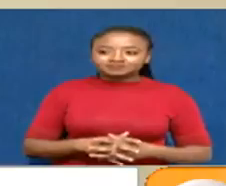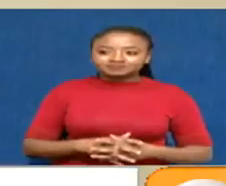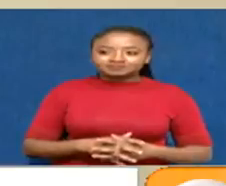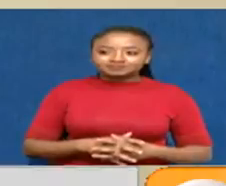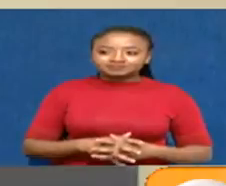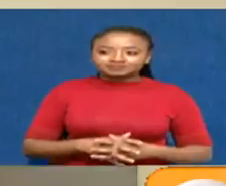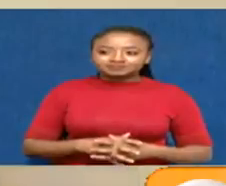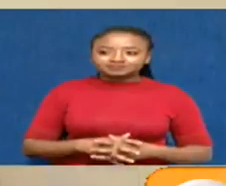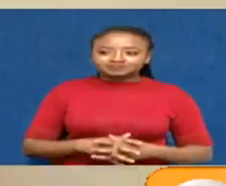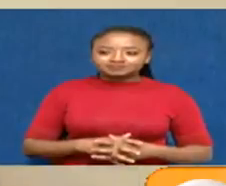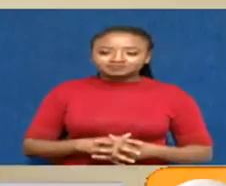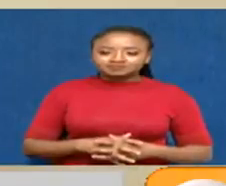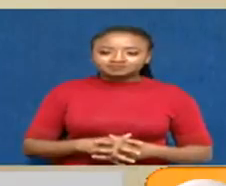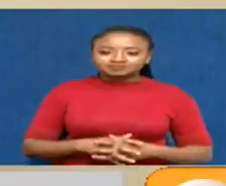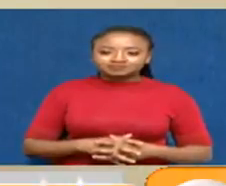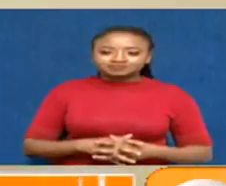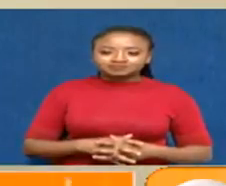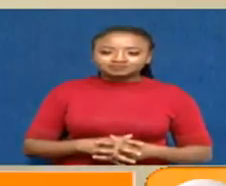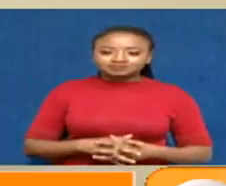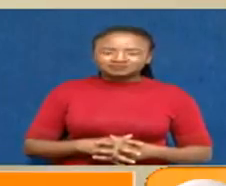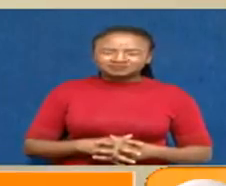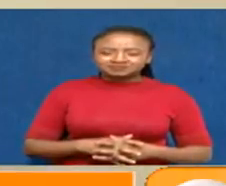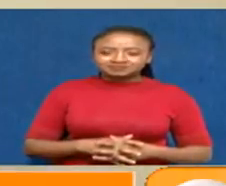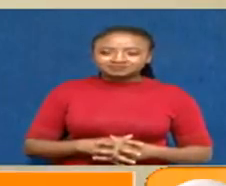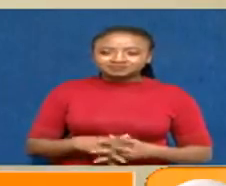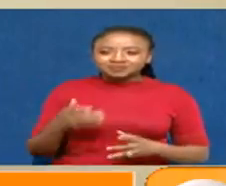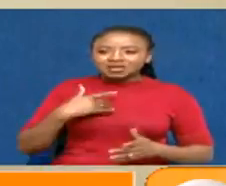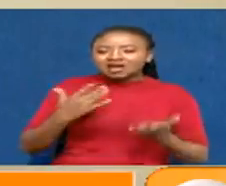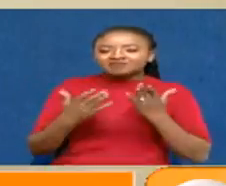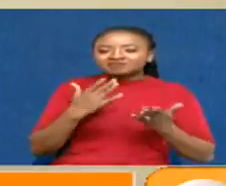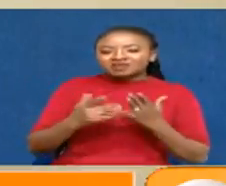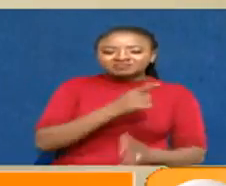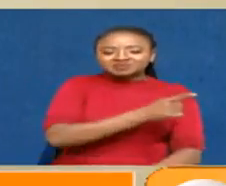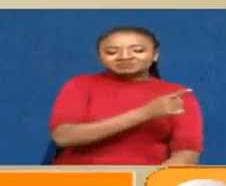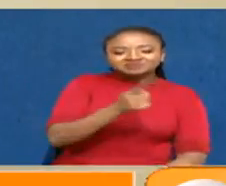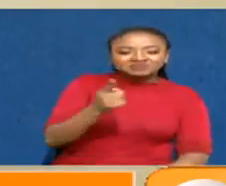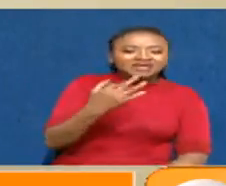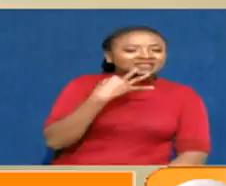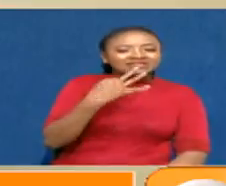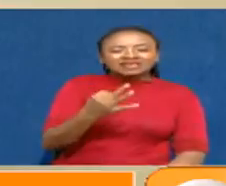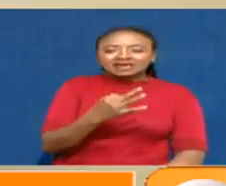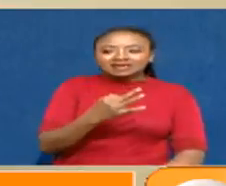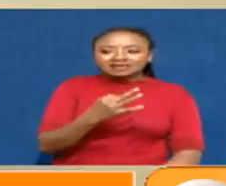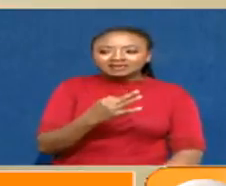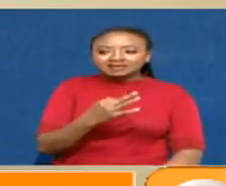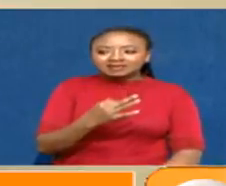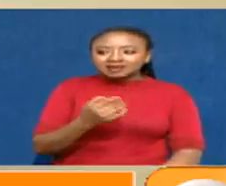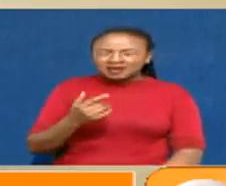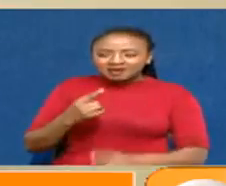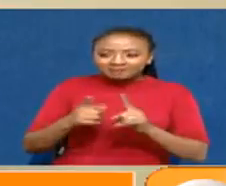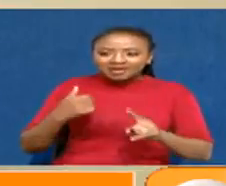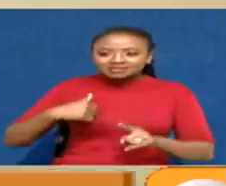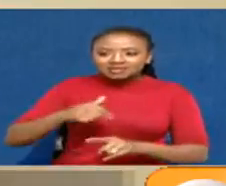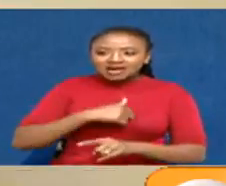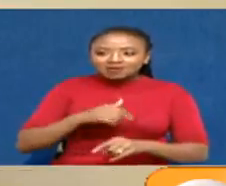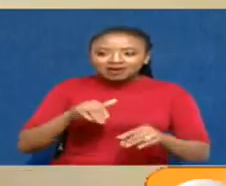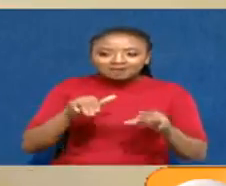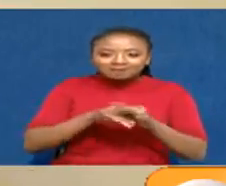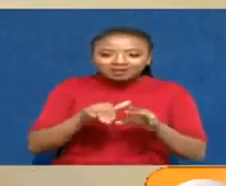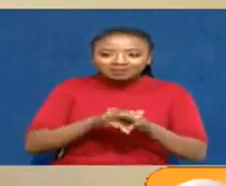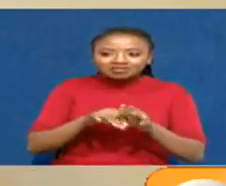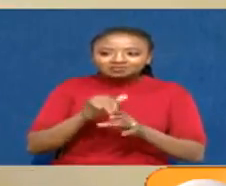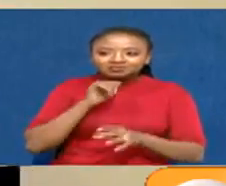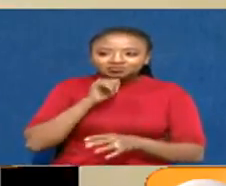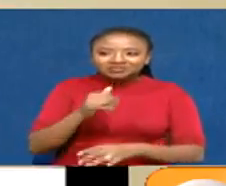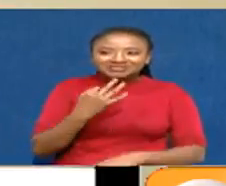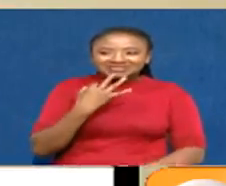think the question Honorable Guterres was saying, there may be 300 fintech apps in Kenya. Our membership is not 300 apps. So you